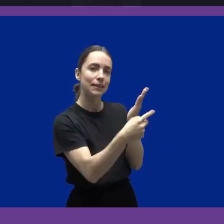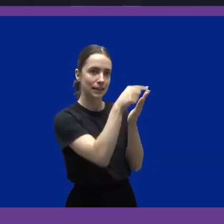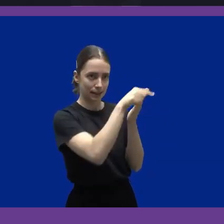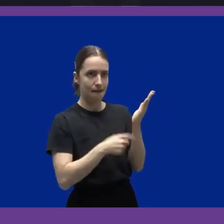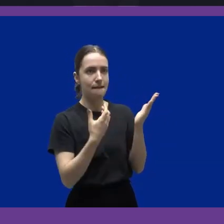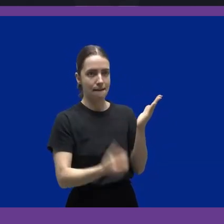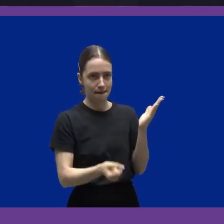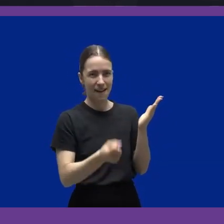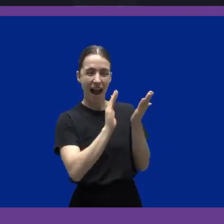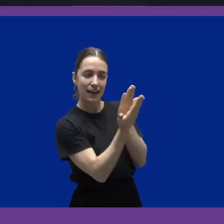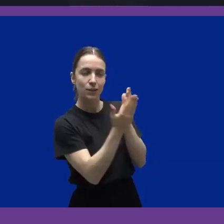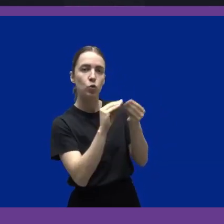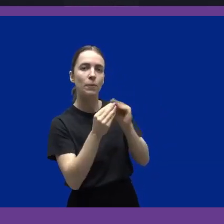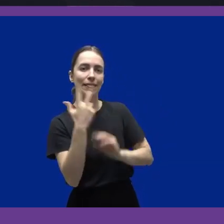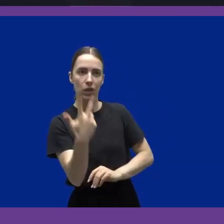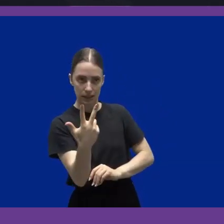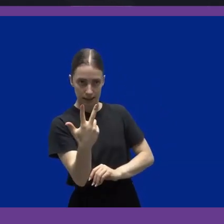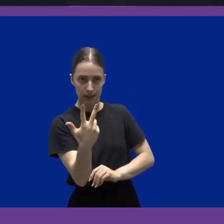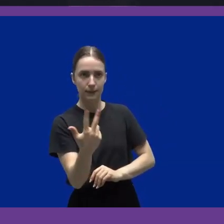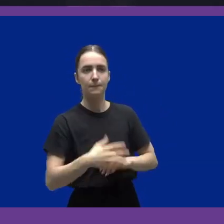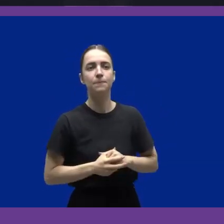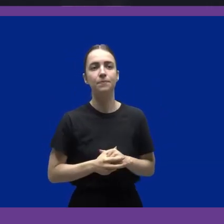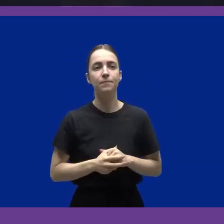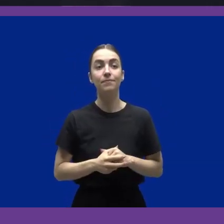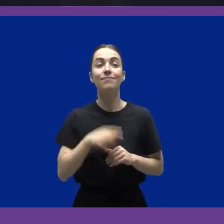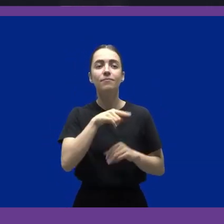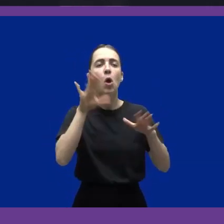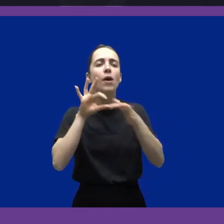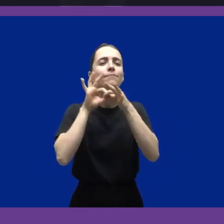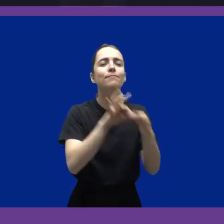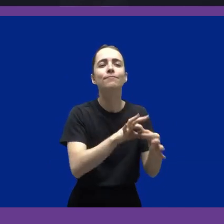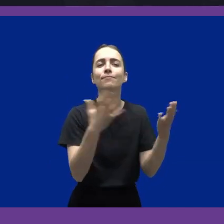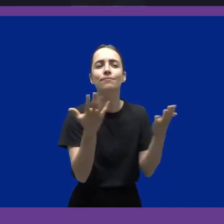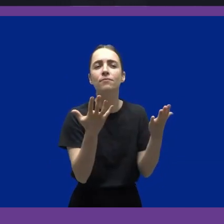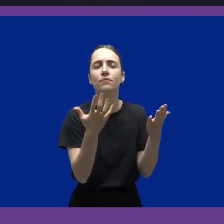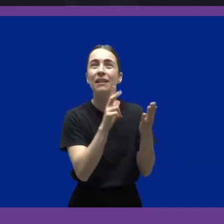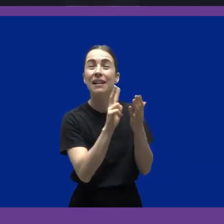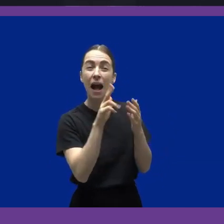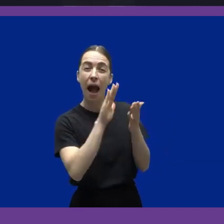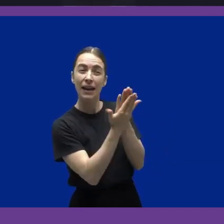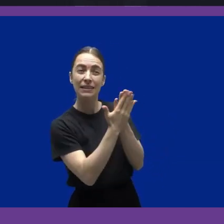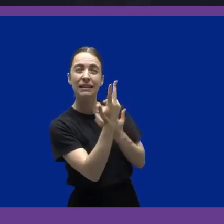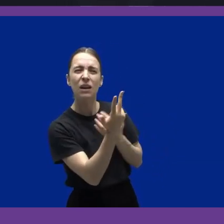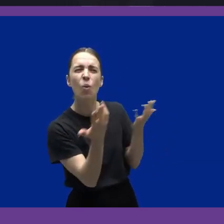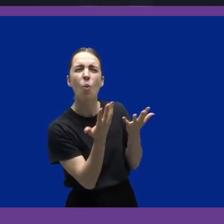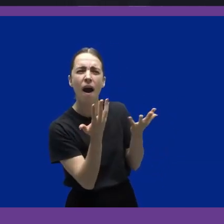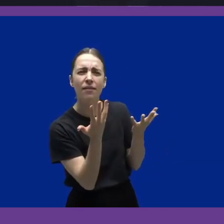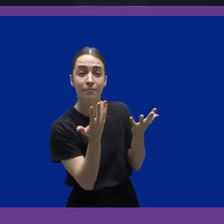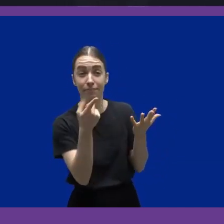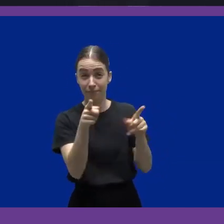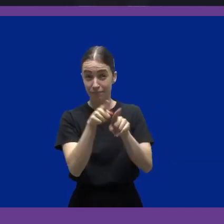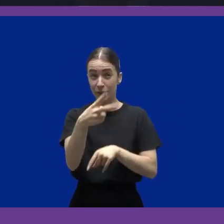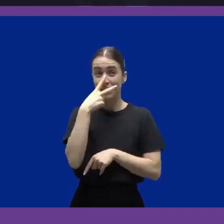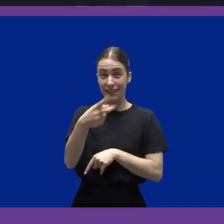have decided, I'm talking in the past, because the transpositions have already taken place.